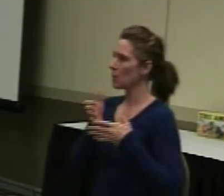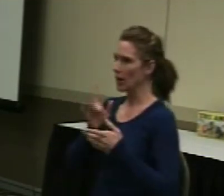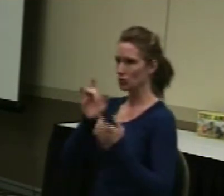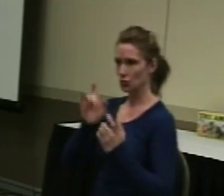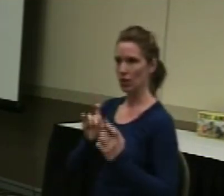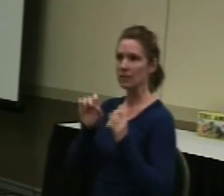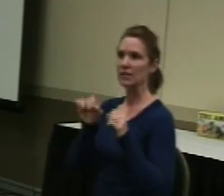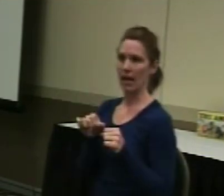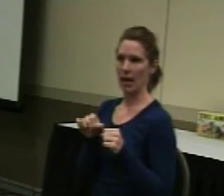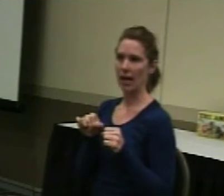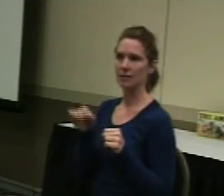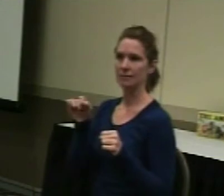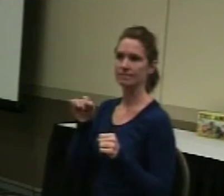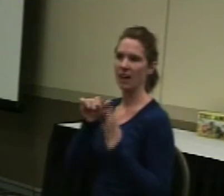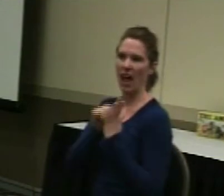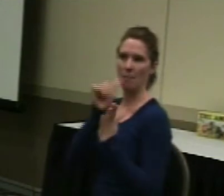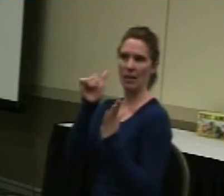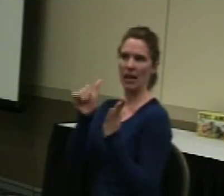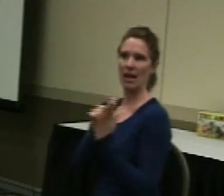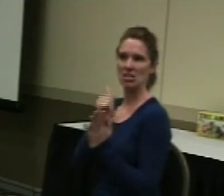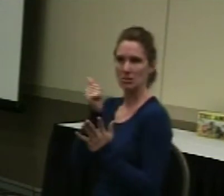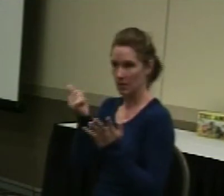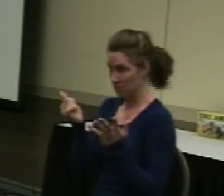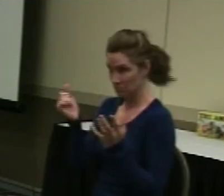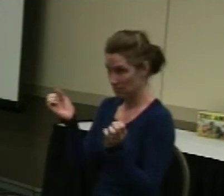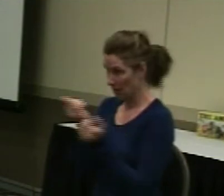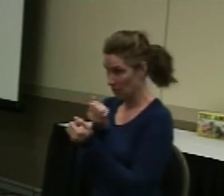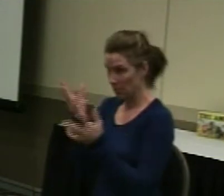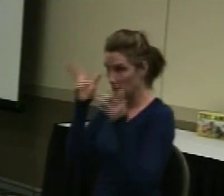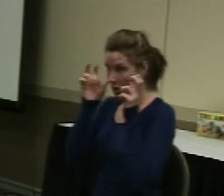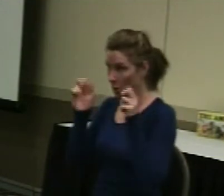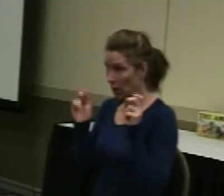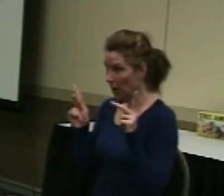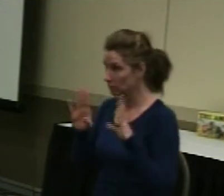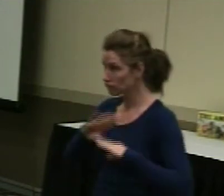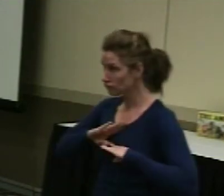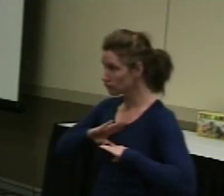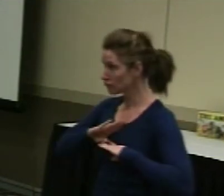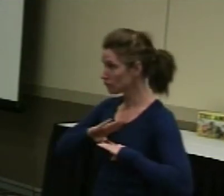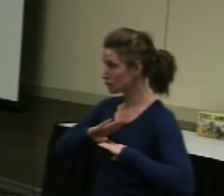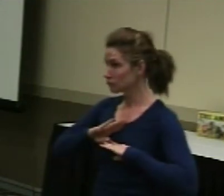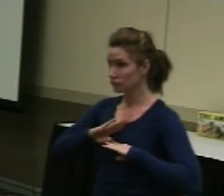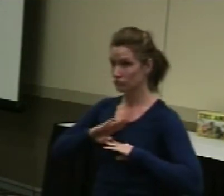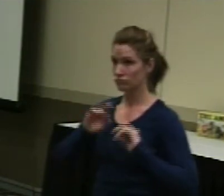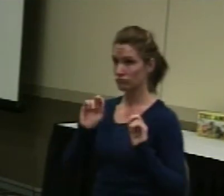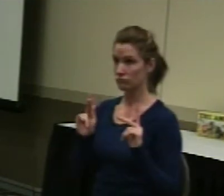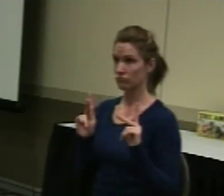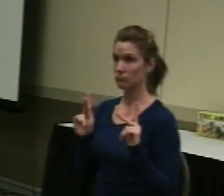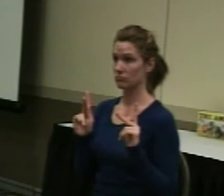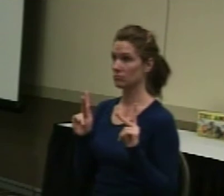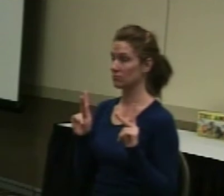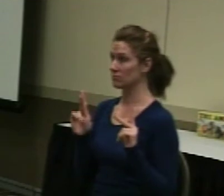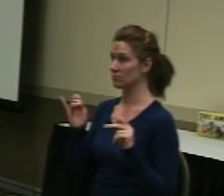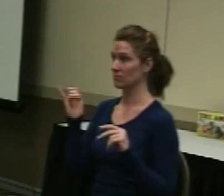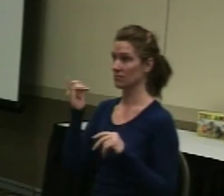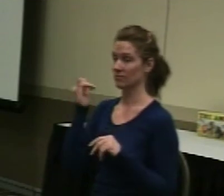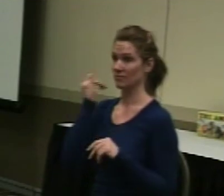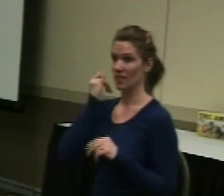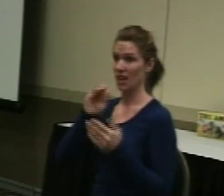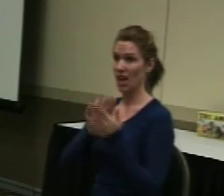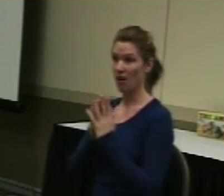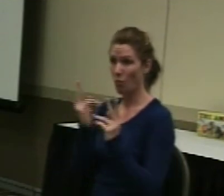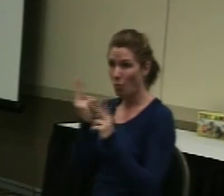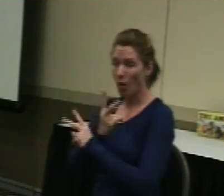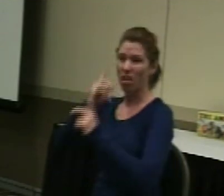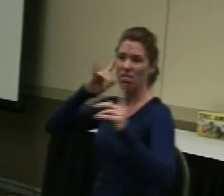things. Amplification, is this adequate for those of you in the back of the room? If it's too loud, that's another problem, obviously, that we can